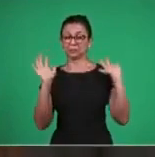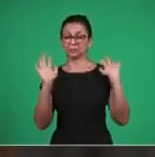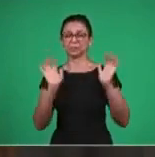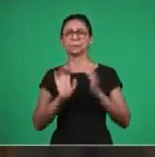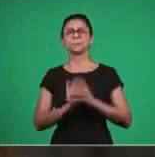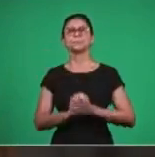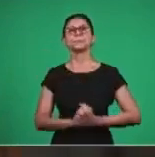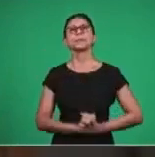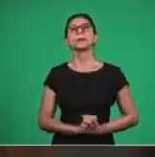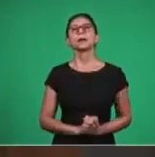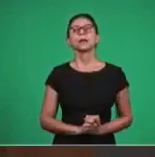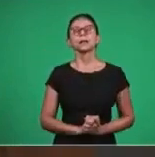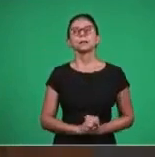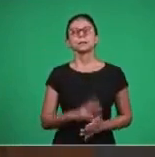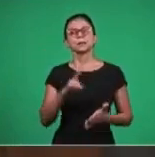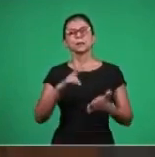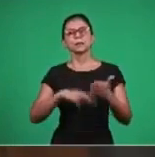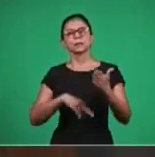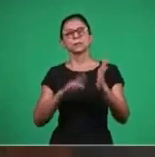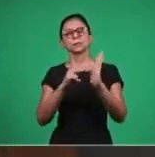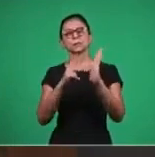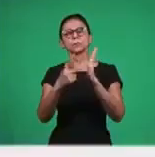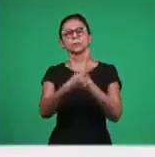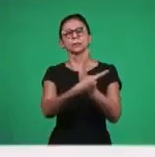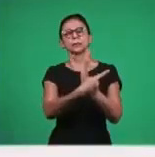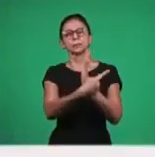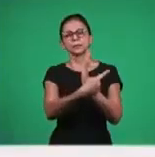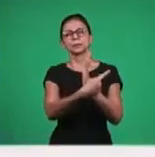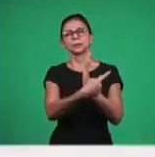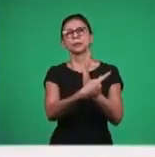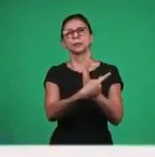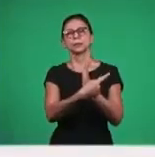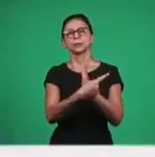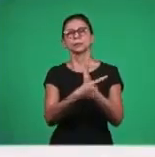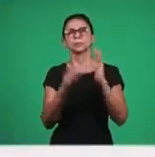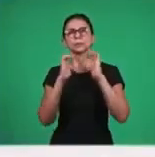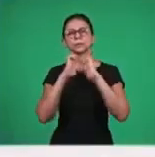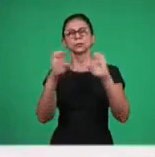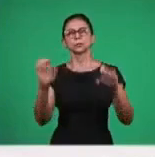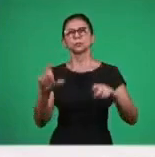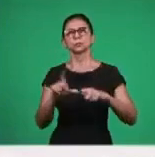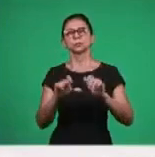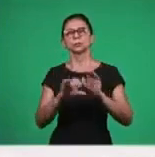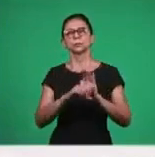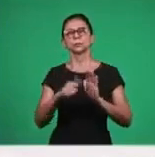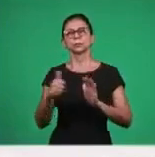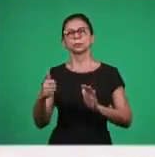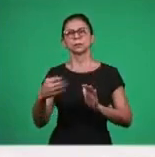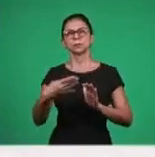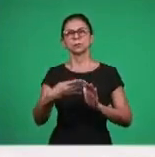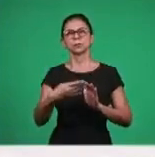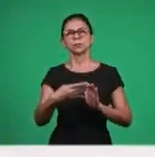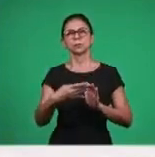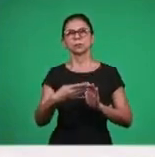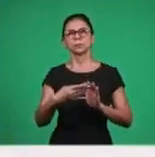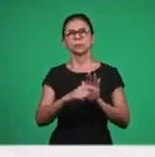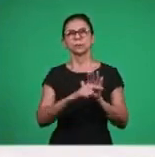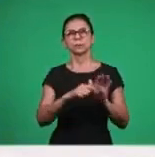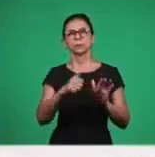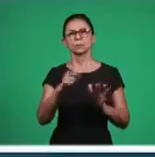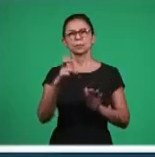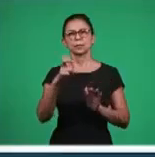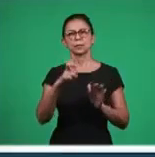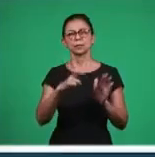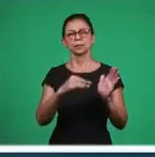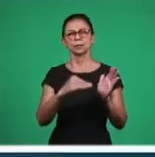time. So we're going to see on the text of the parable, on the Gospel, Luke chapter 14, from